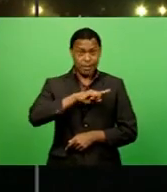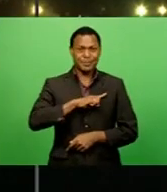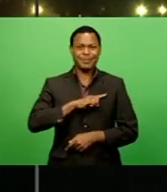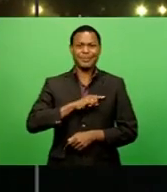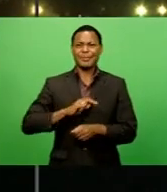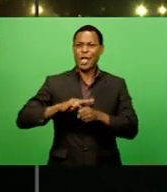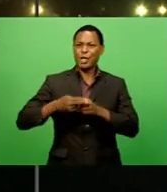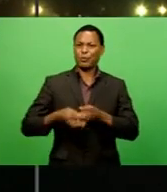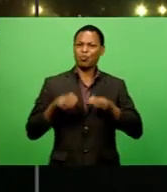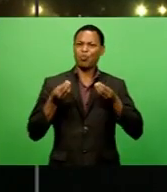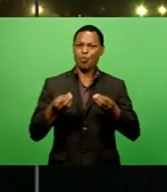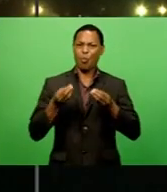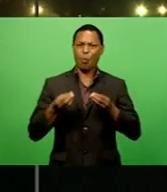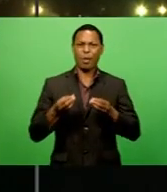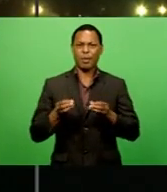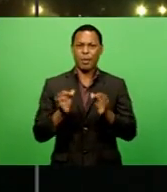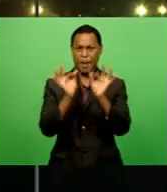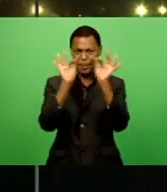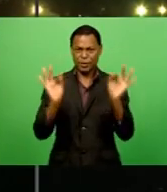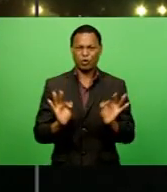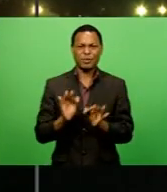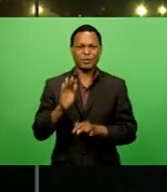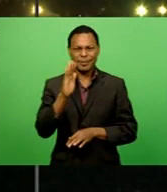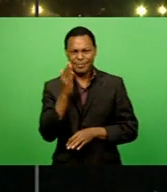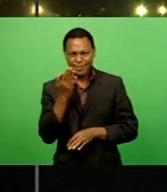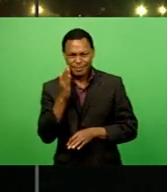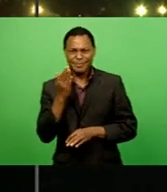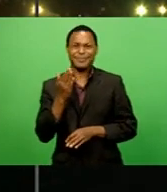newsworthy pictures and videos on email